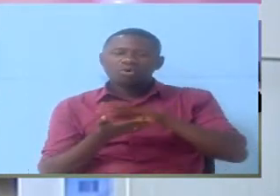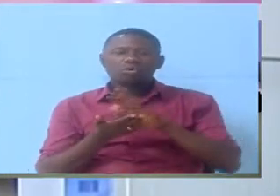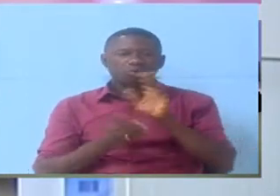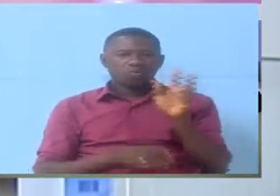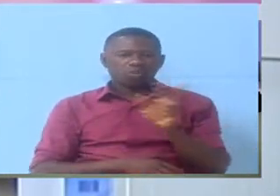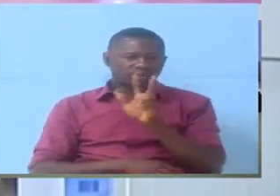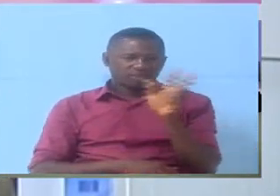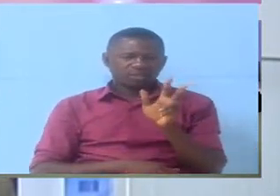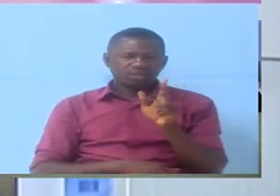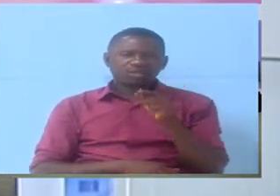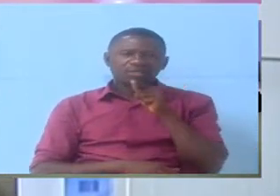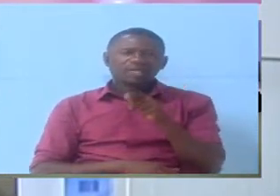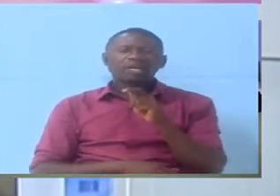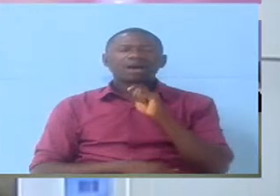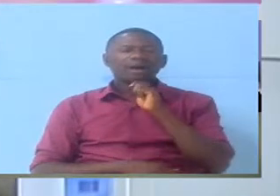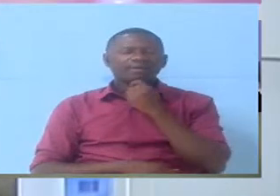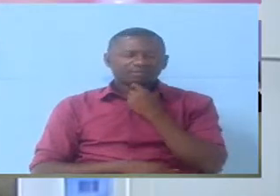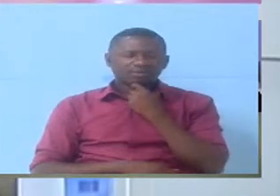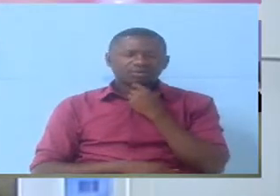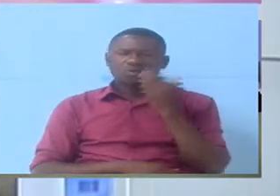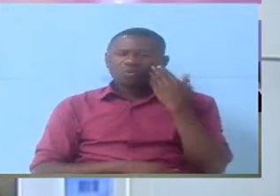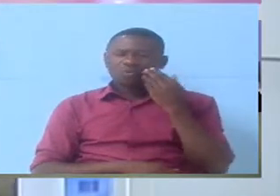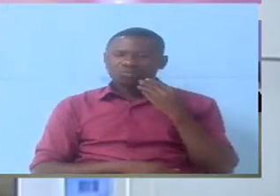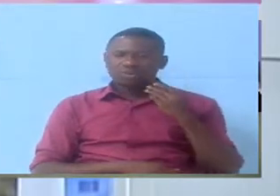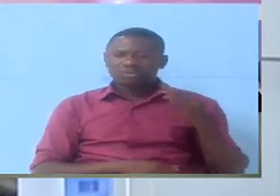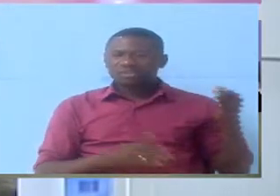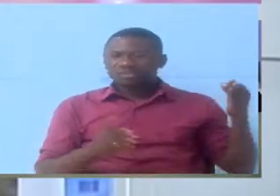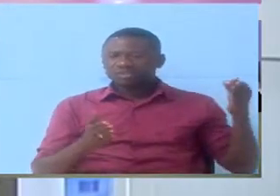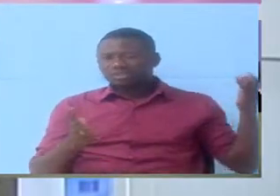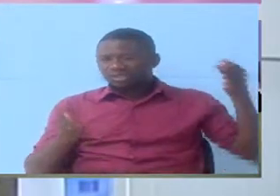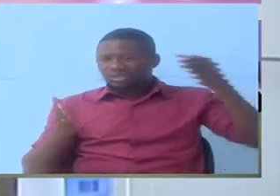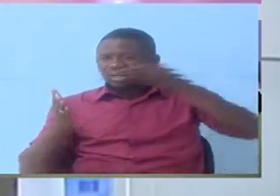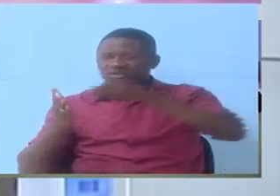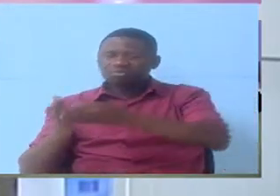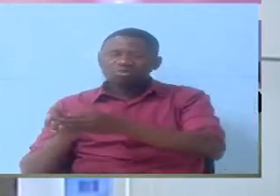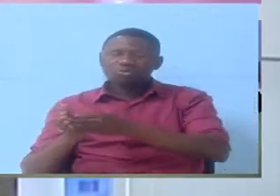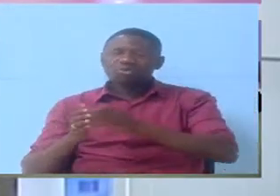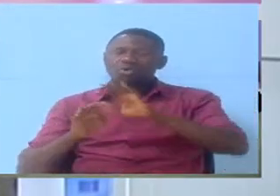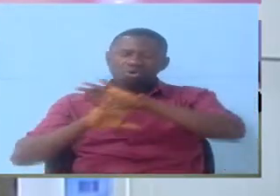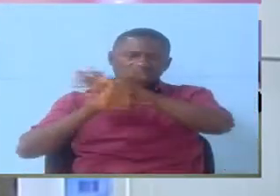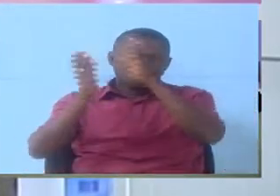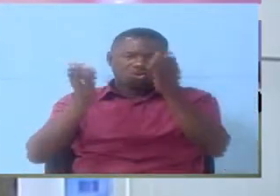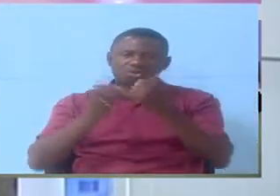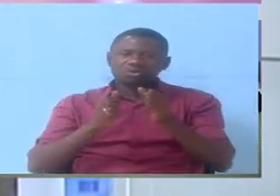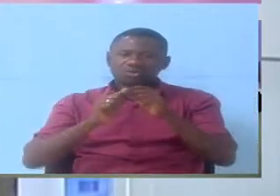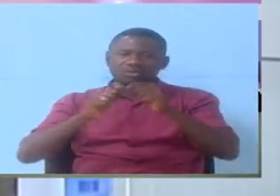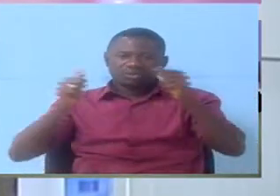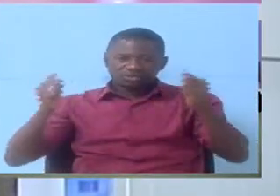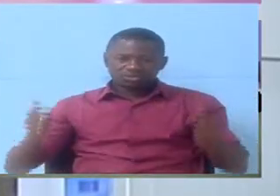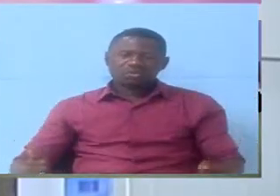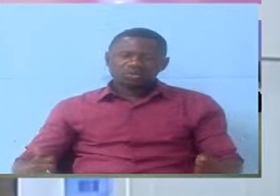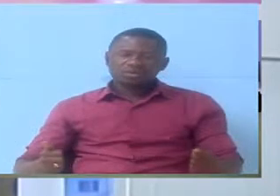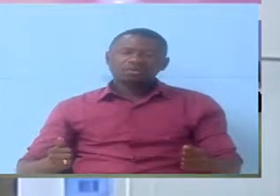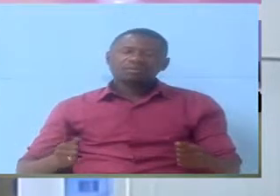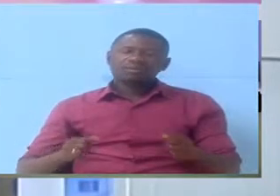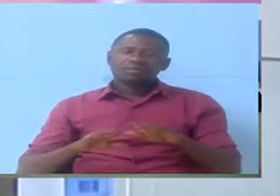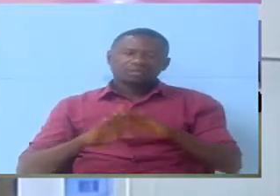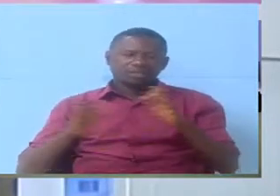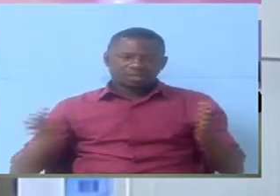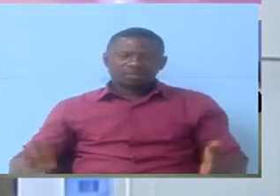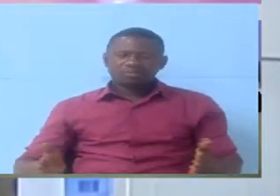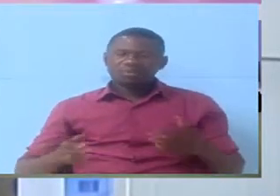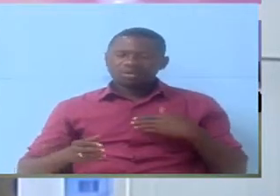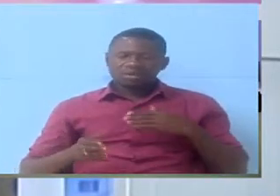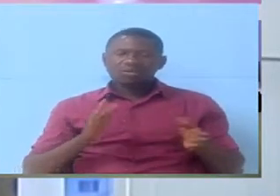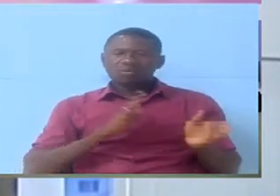afternoon, when we transported the furniture, bringa sirango lintabulo lusamba. I went to the police station, the charge office. Ndata